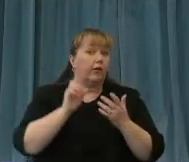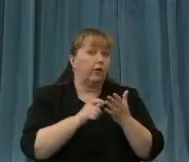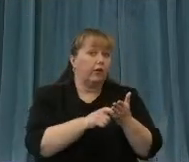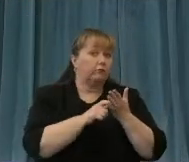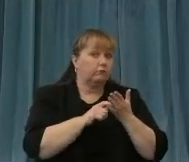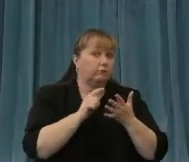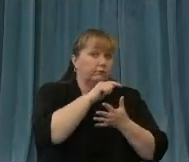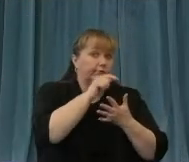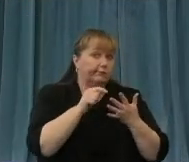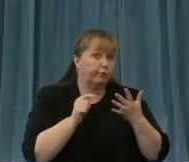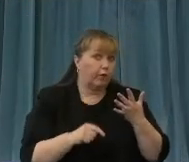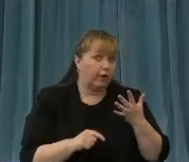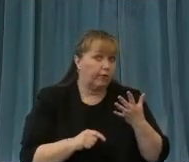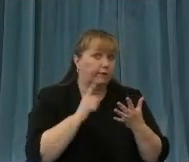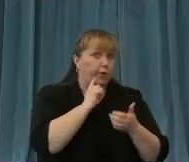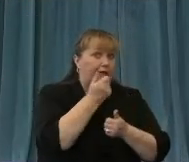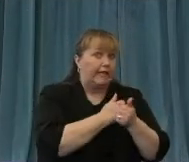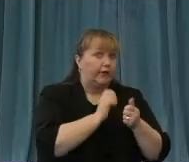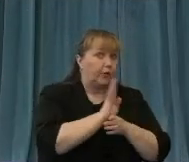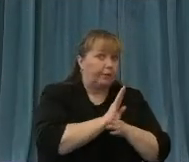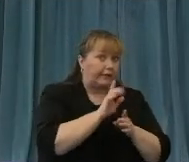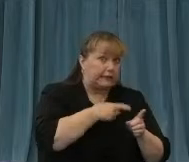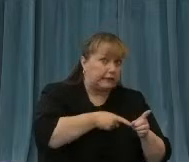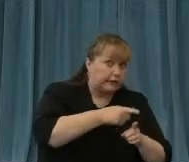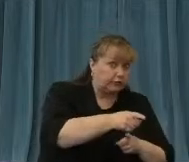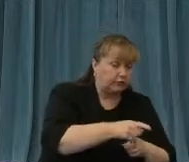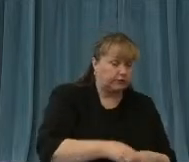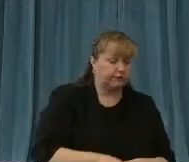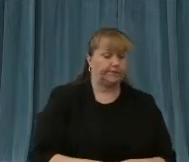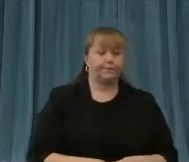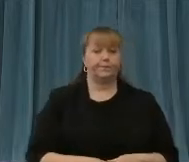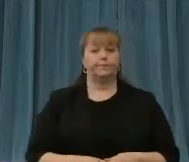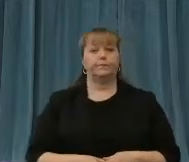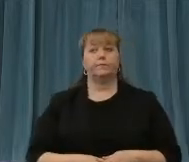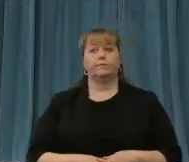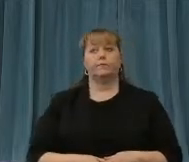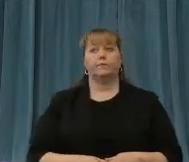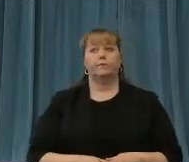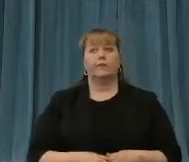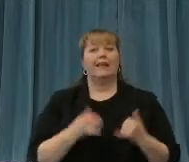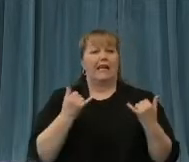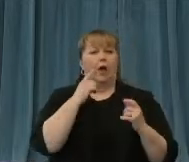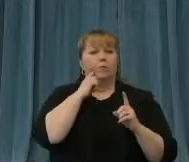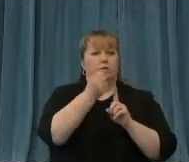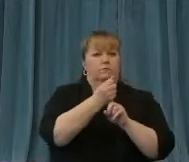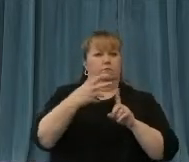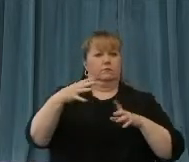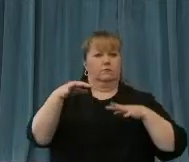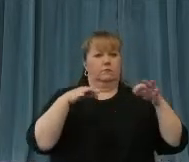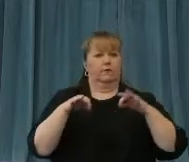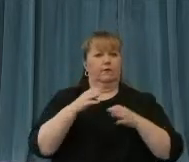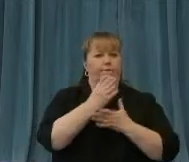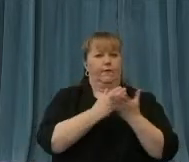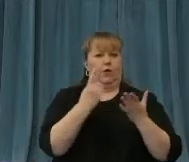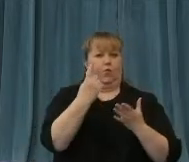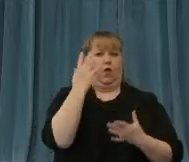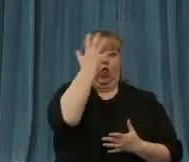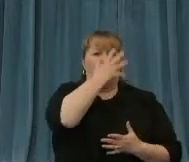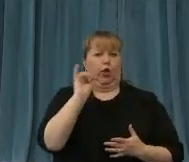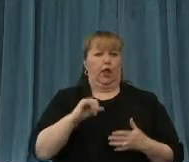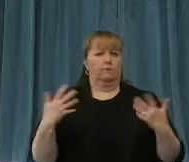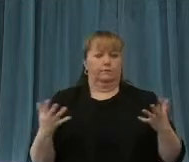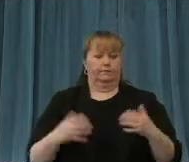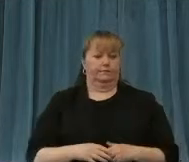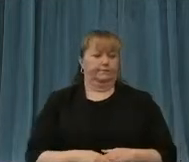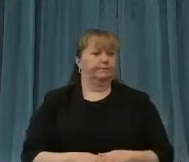Nevada's specific industries, businesses, and communities. Now I want to walk you through a little bit of what phase one will look like.